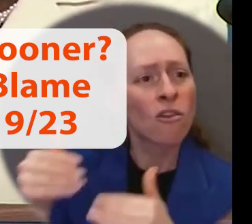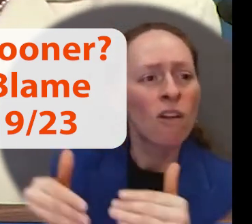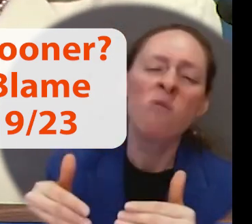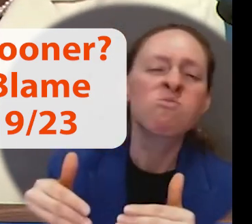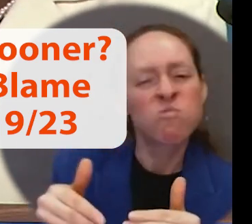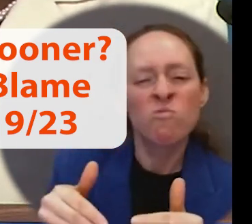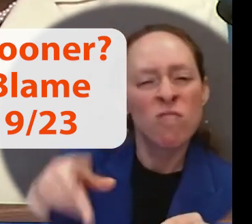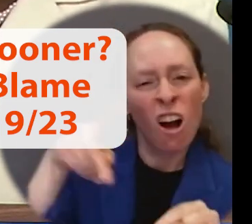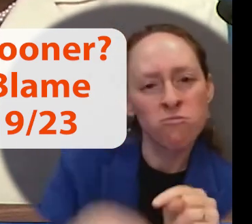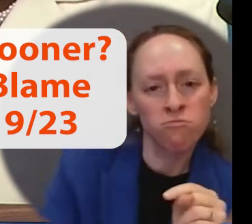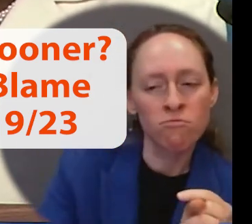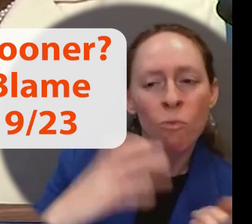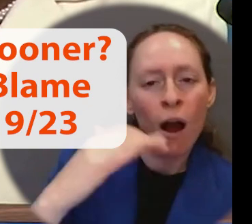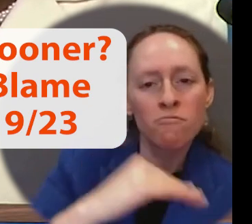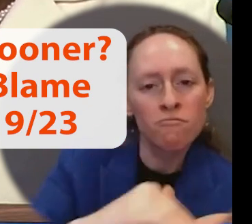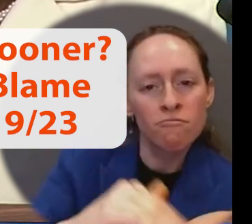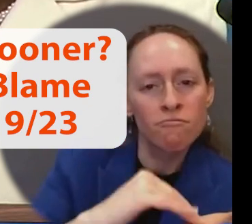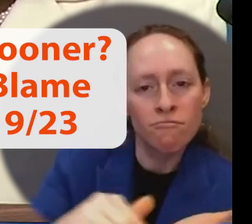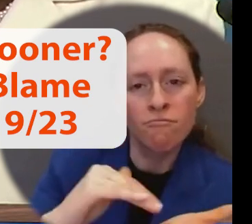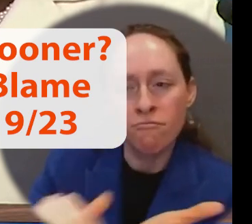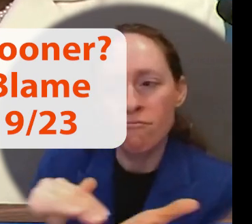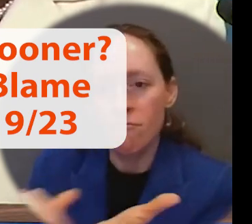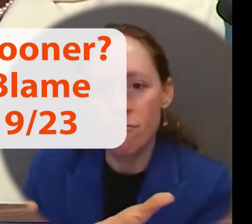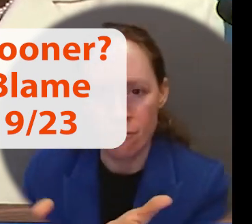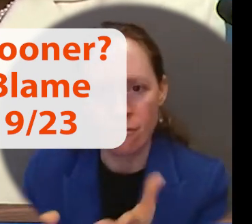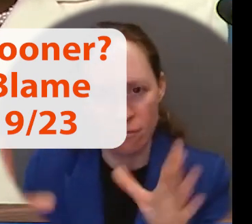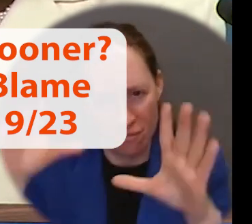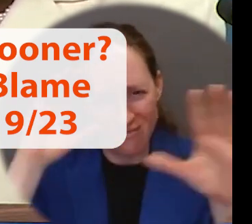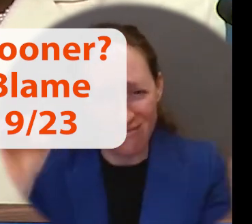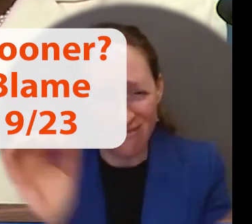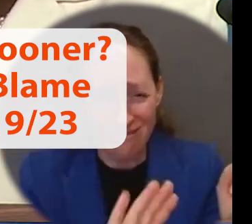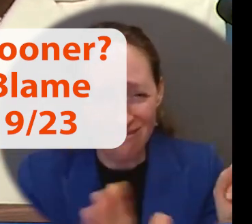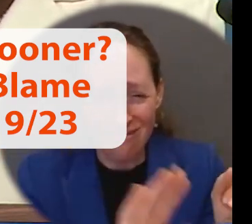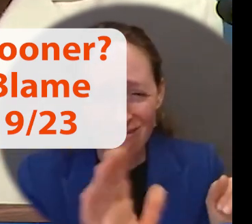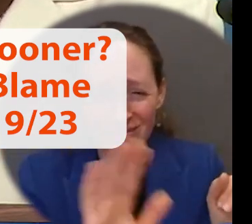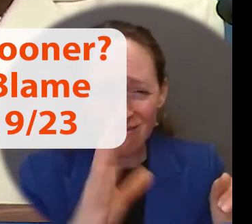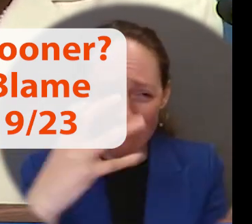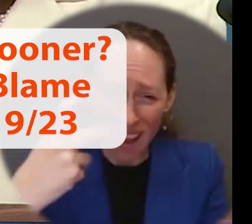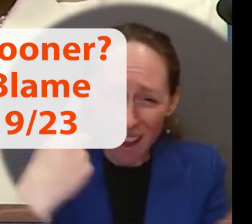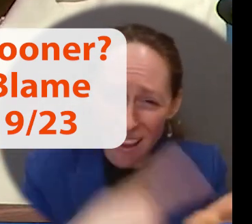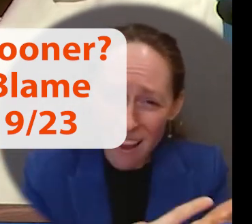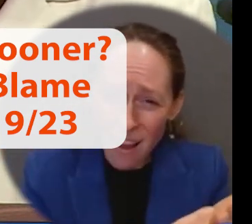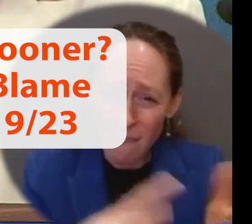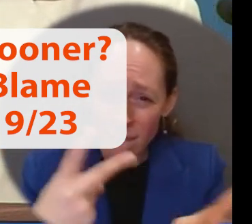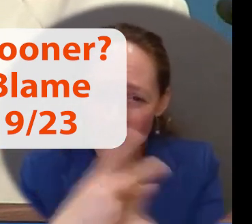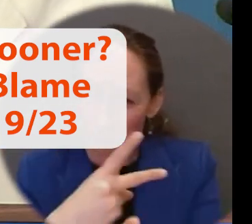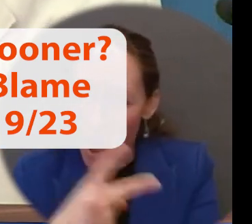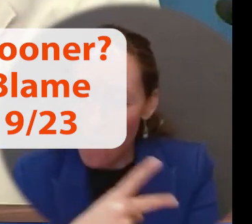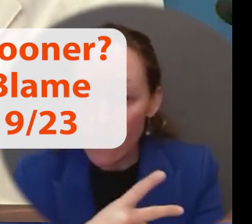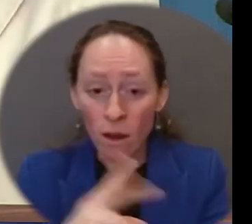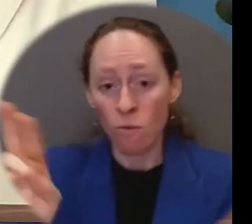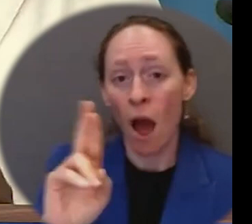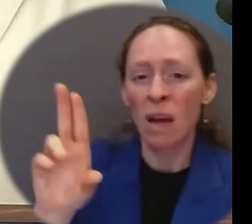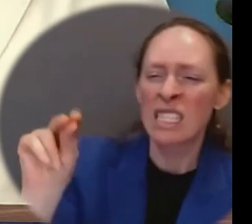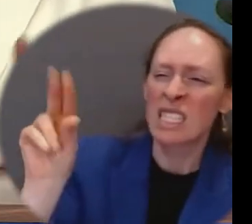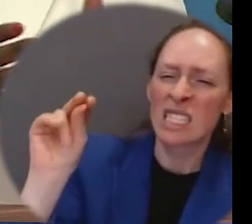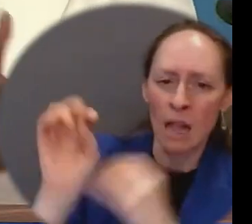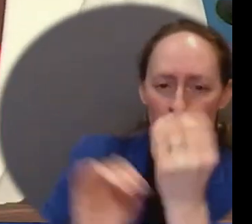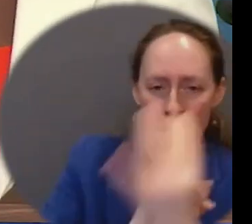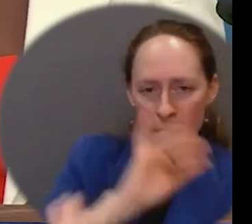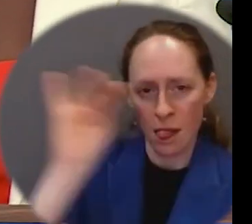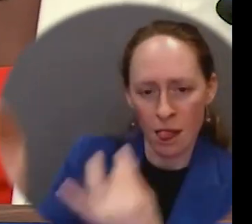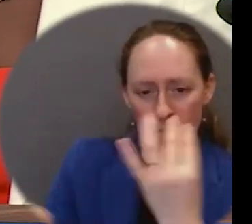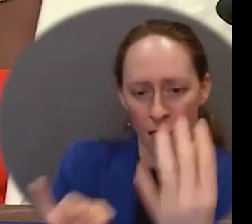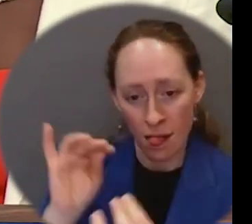wanting to address this issue that we're seeing at the border. So this is something, his first piece of legislation